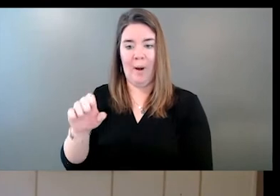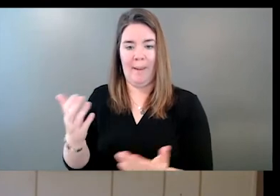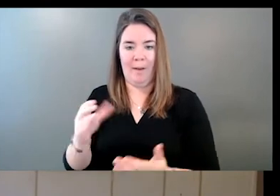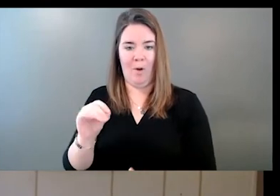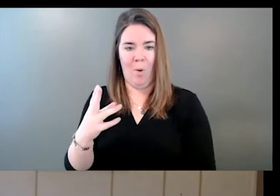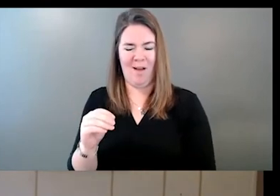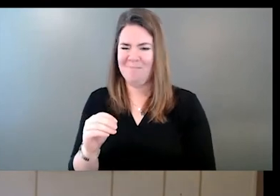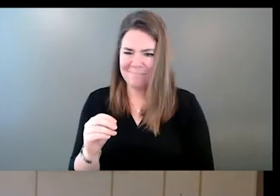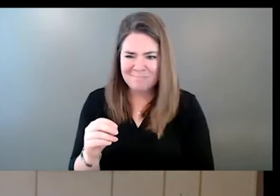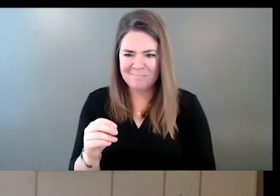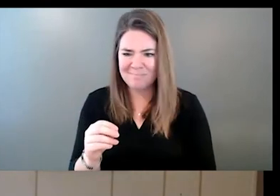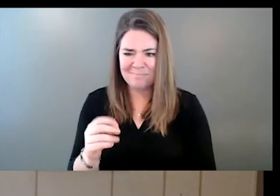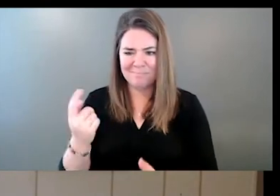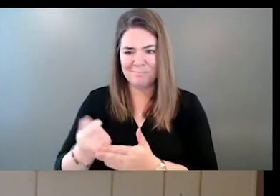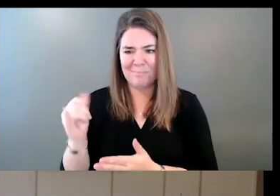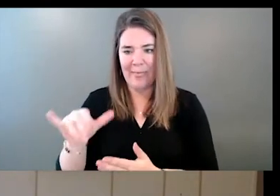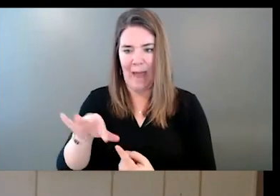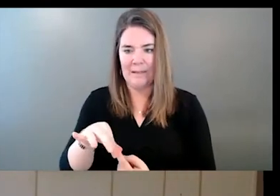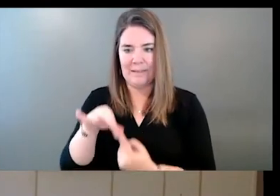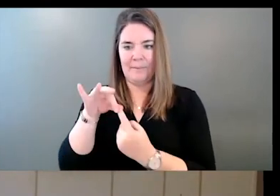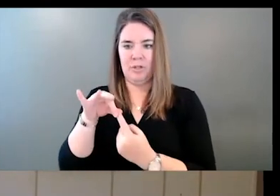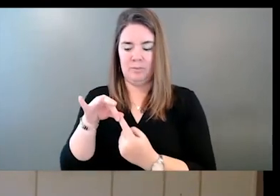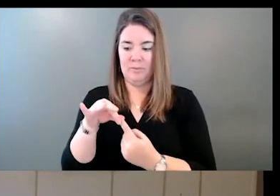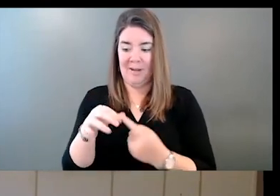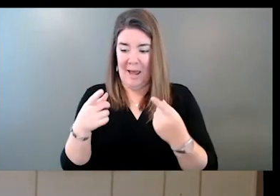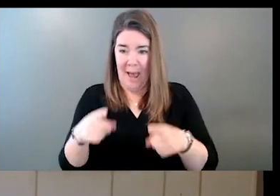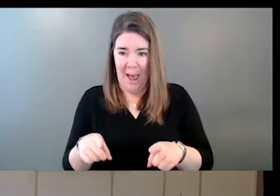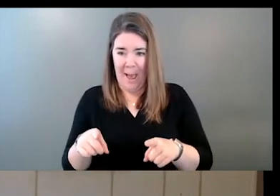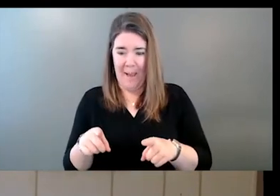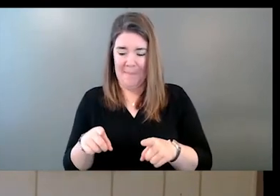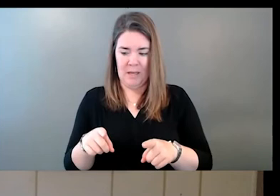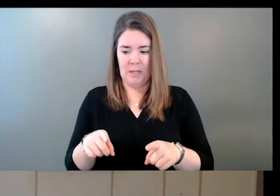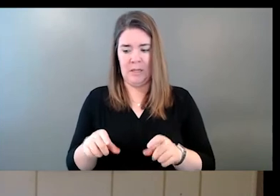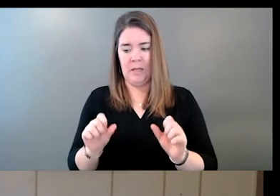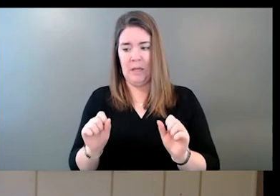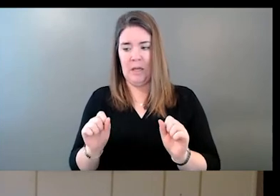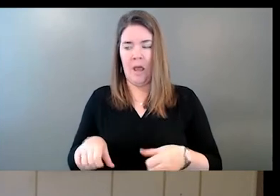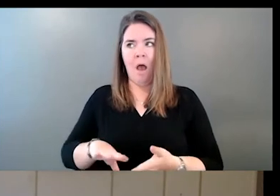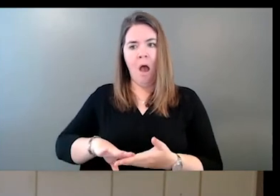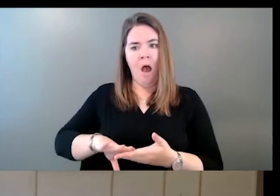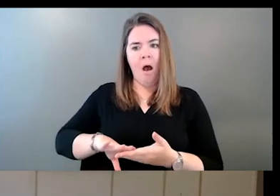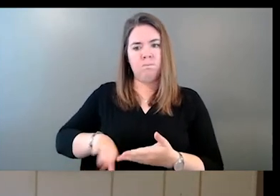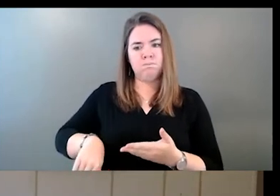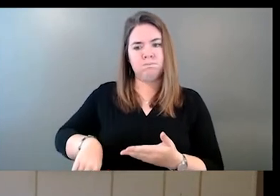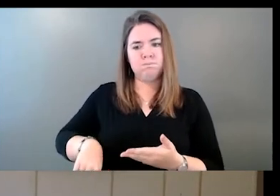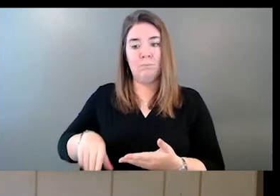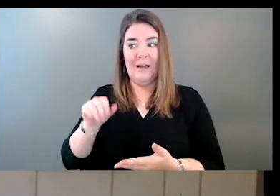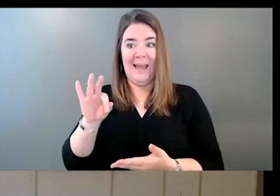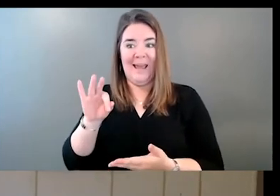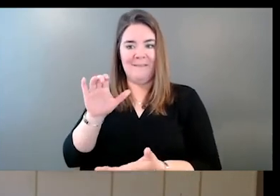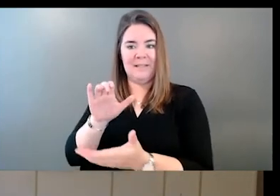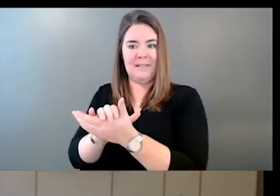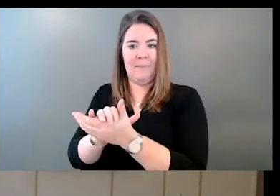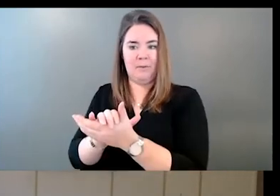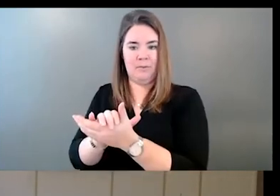of 12 states in which there exists this loophole that prevents a rapist from being prosecuted for spousal rape as long as